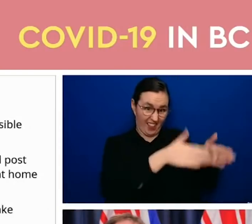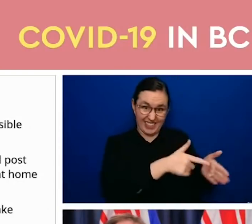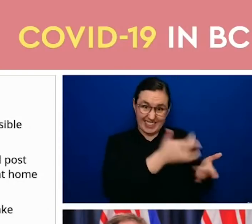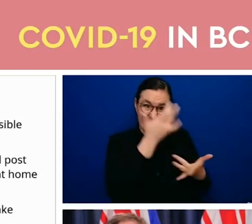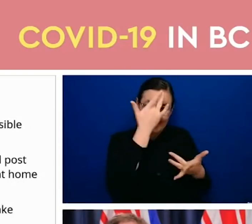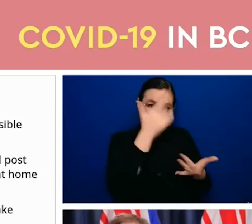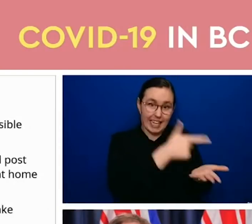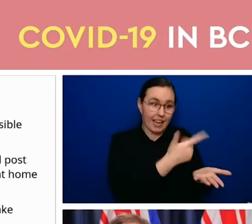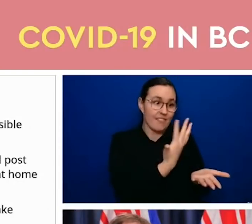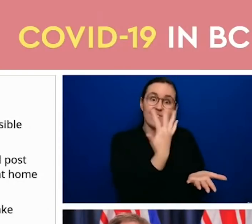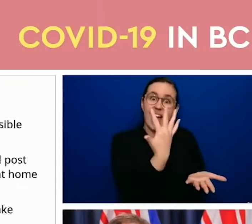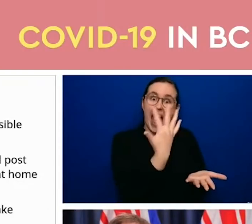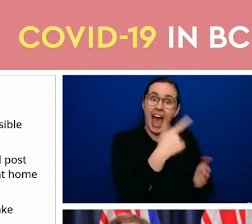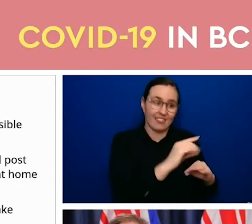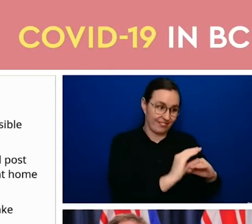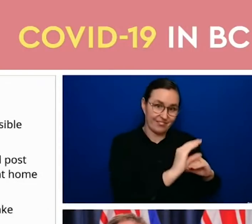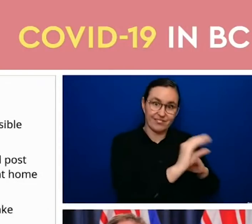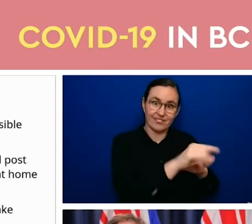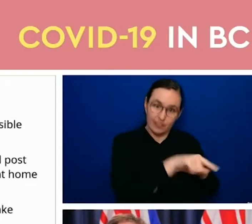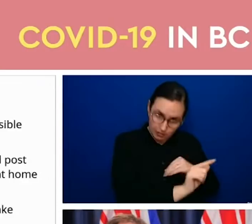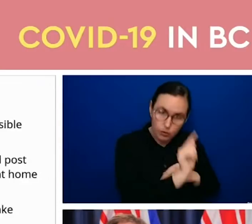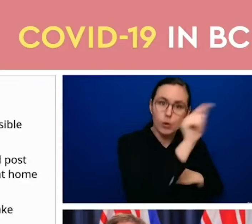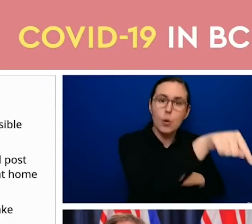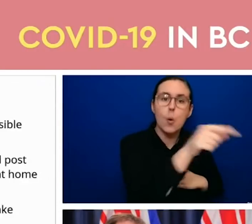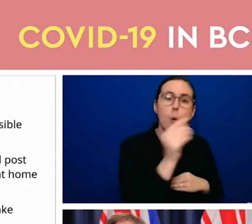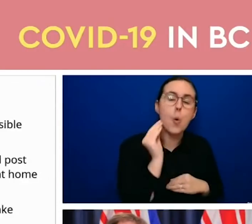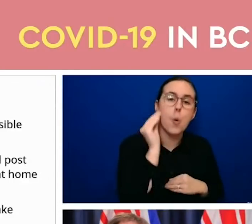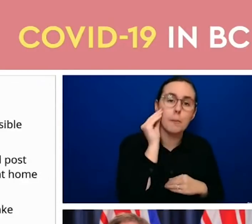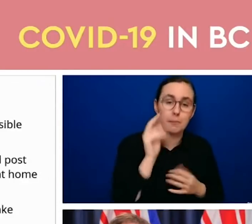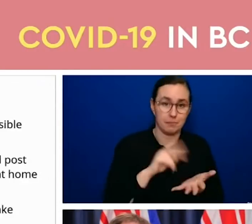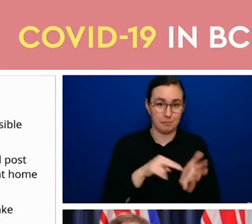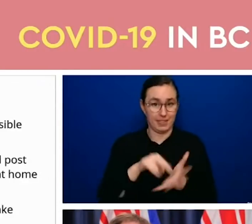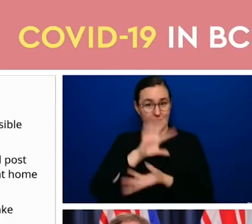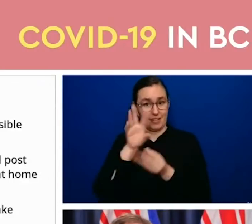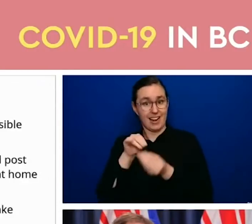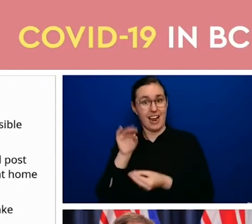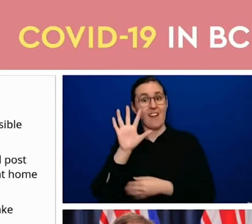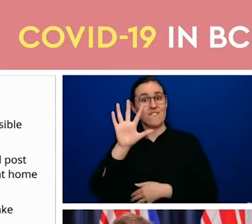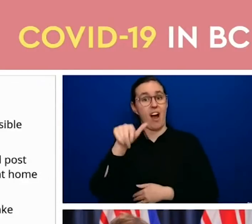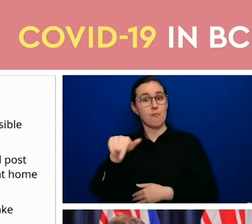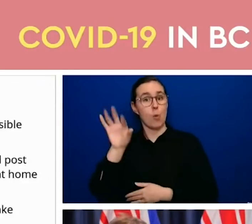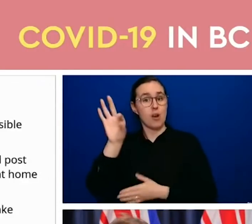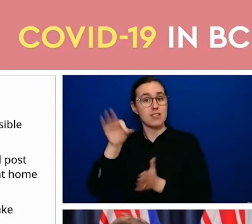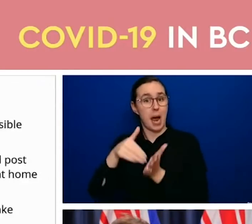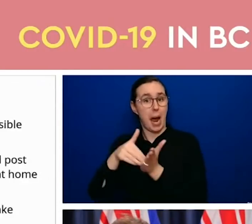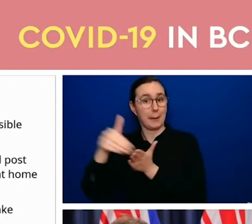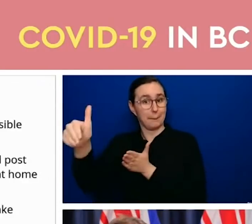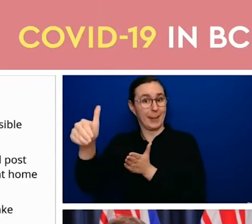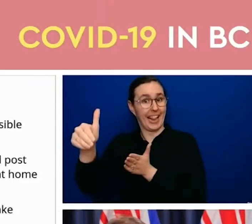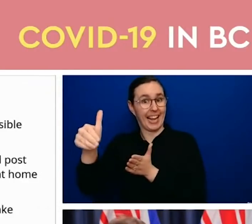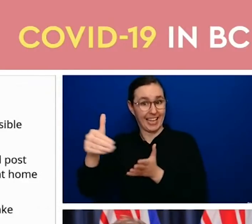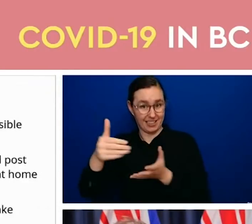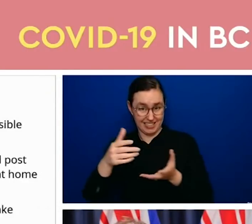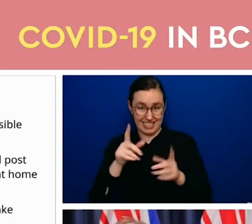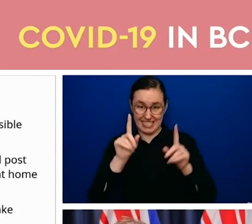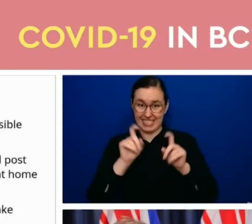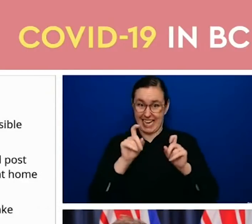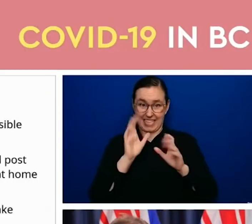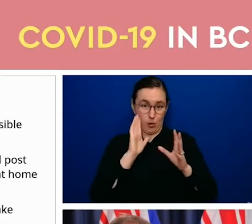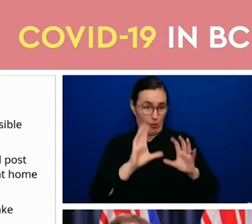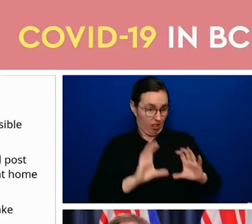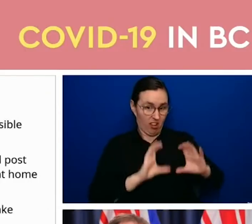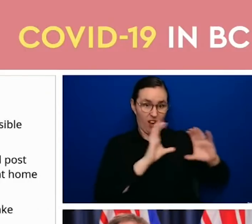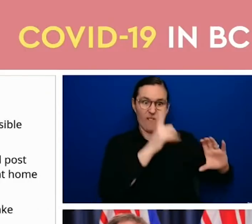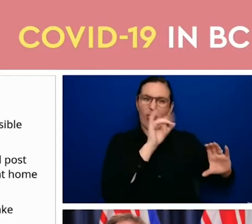purpose, essentially 5 per student. That process has begun, of course, to happen, and you saw a very significant number of those